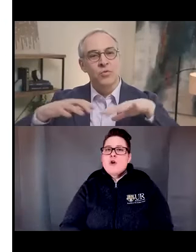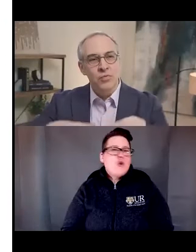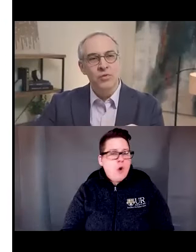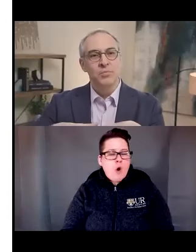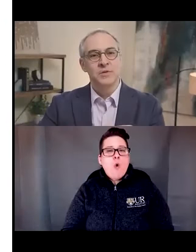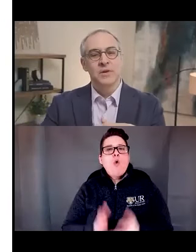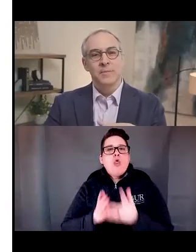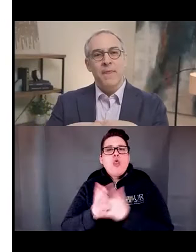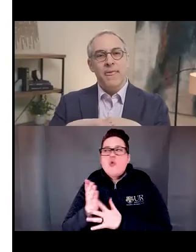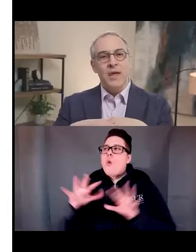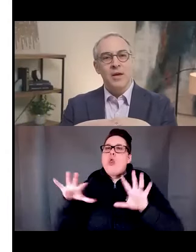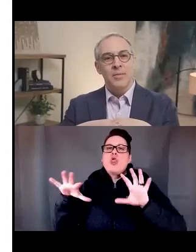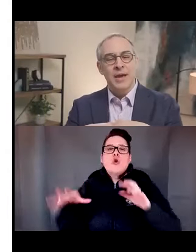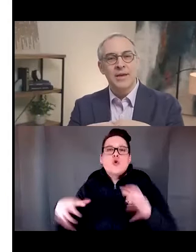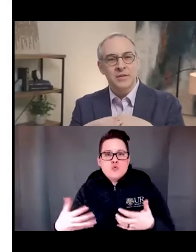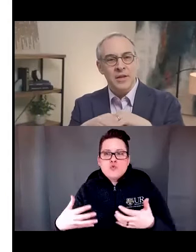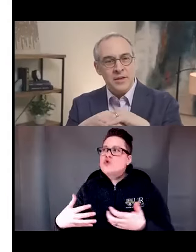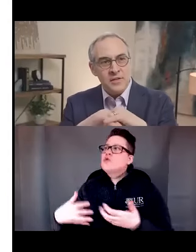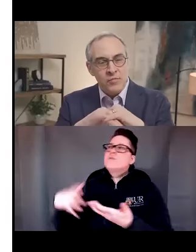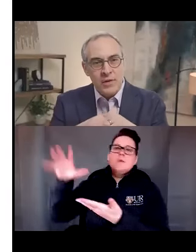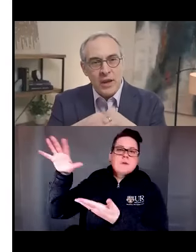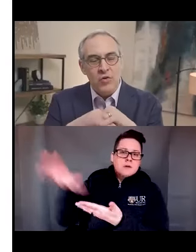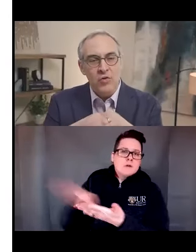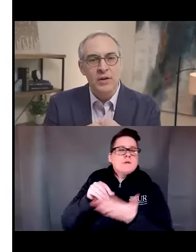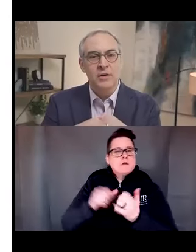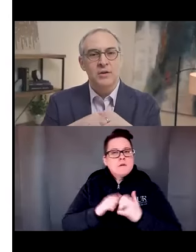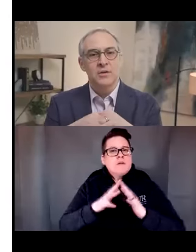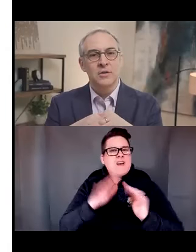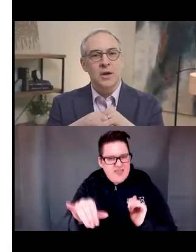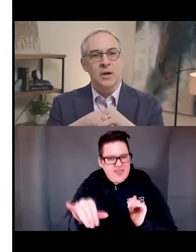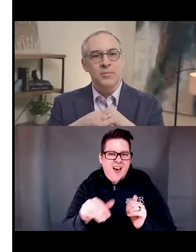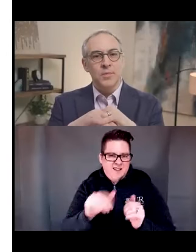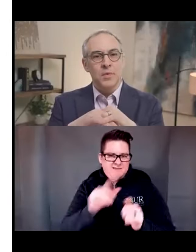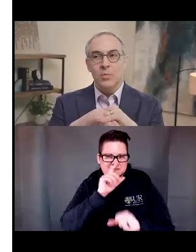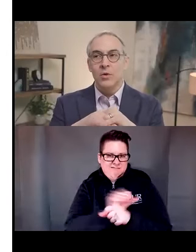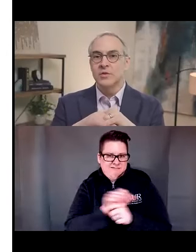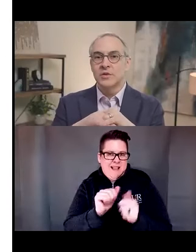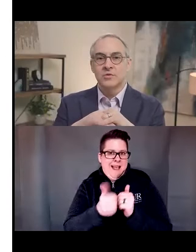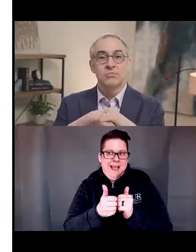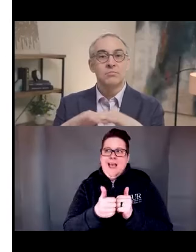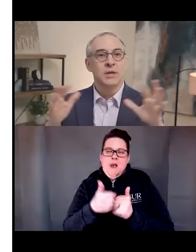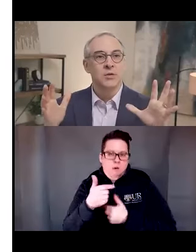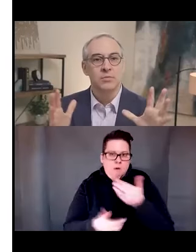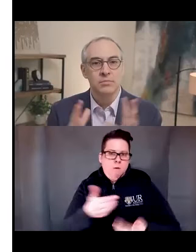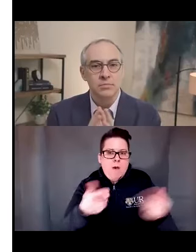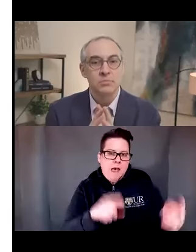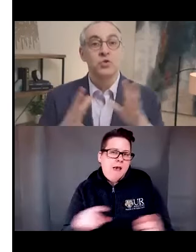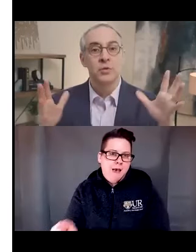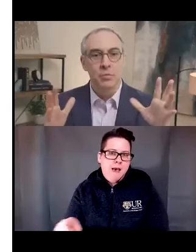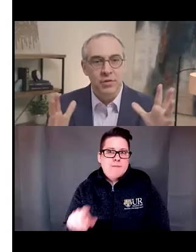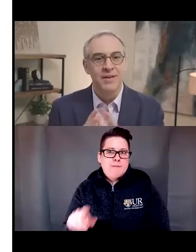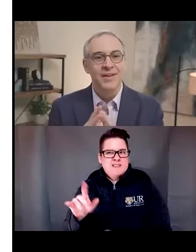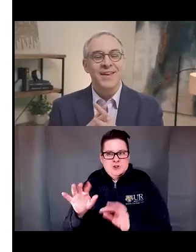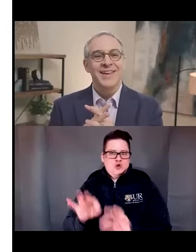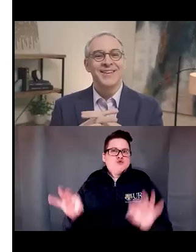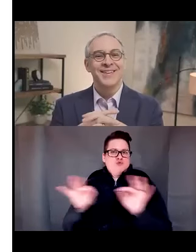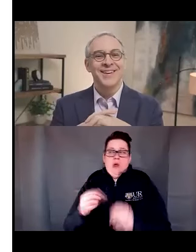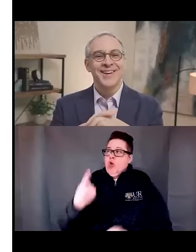through groups. And that this is a critical, almost,